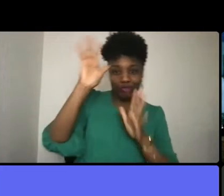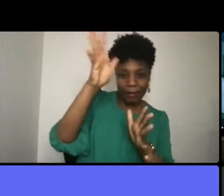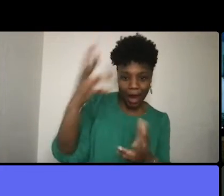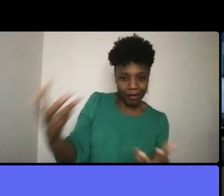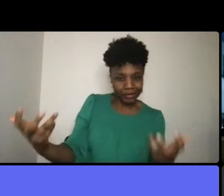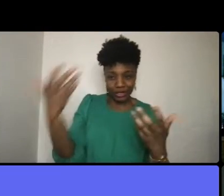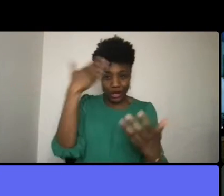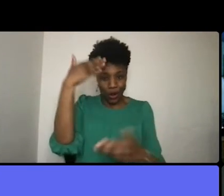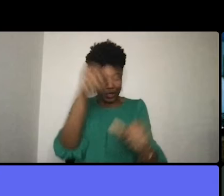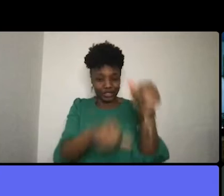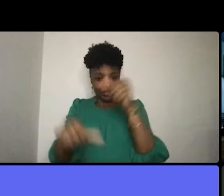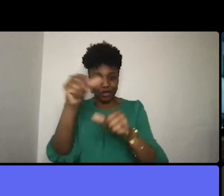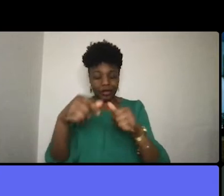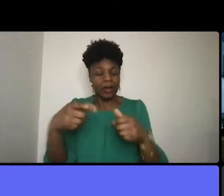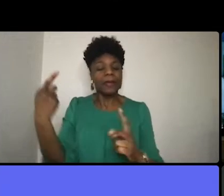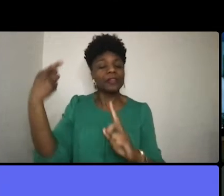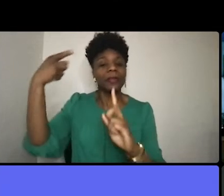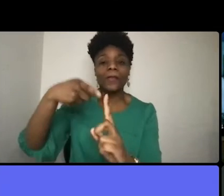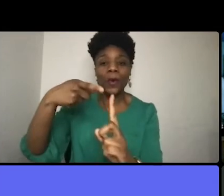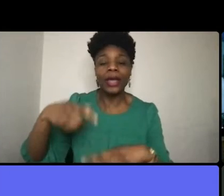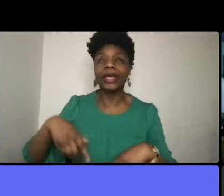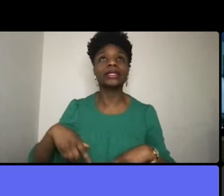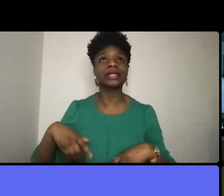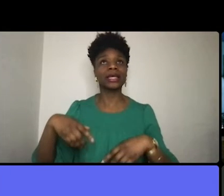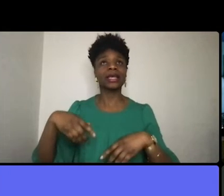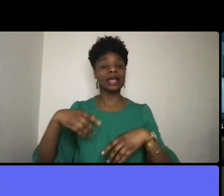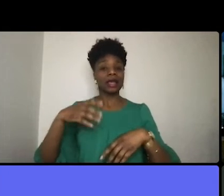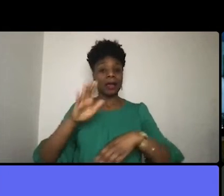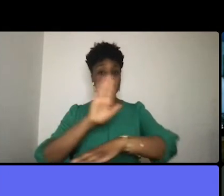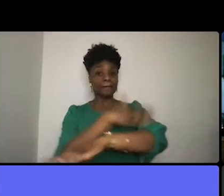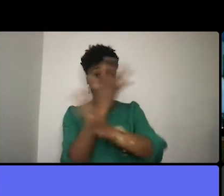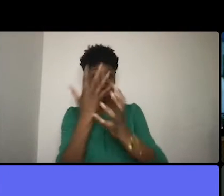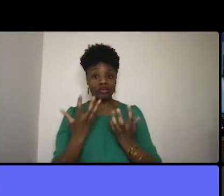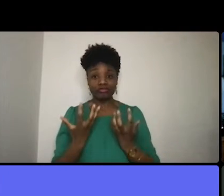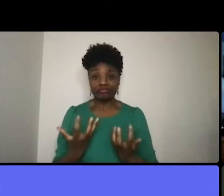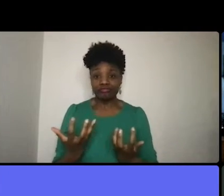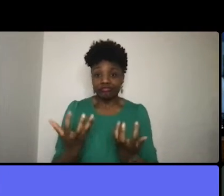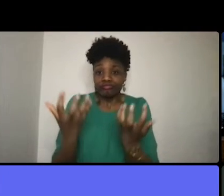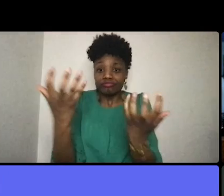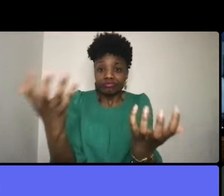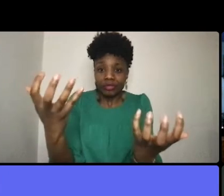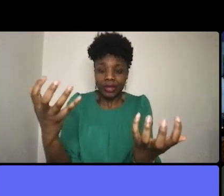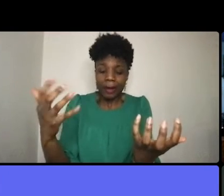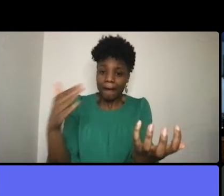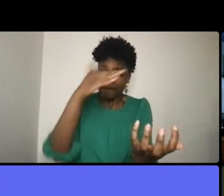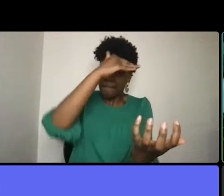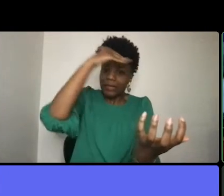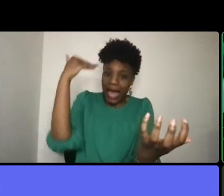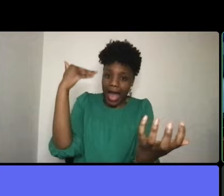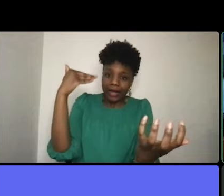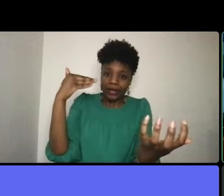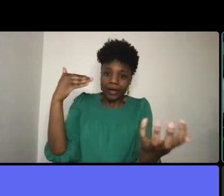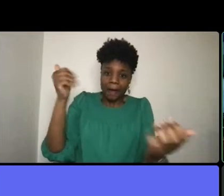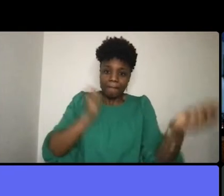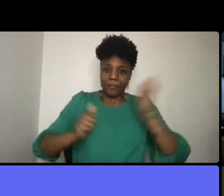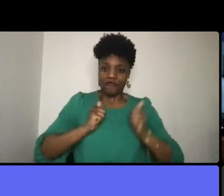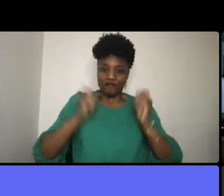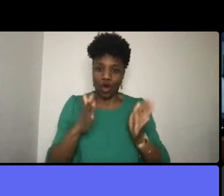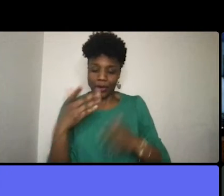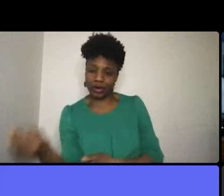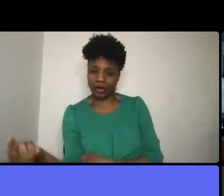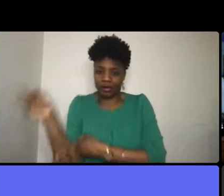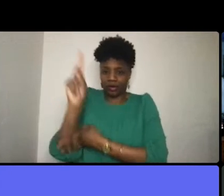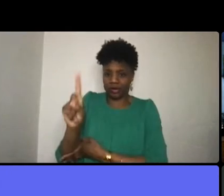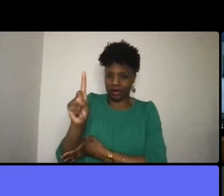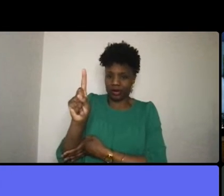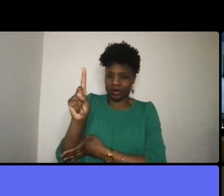on stage with the black performer, even black deaf community members would be looking like, hold up, wait a minute. When there's